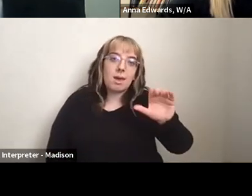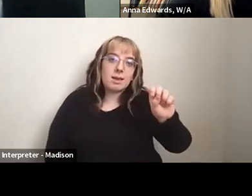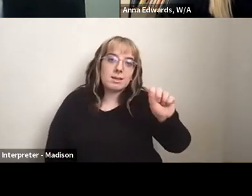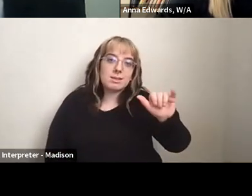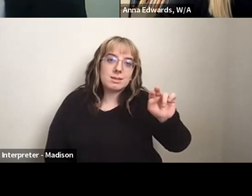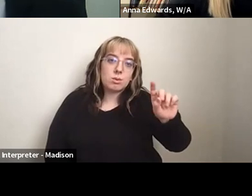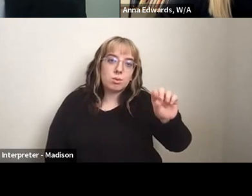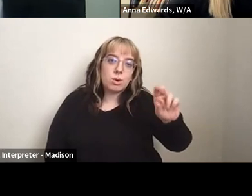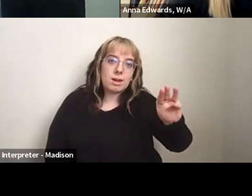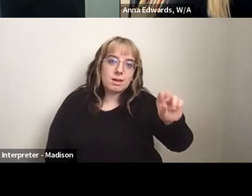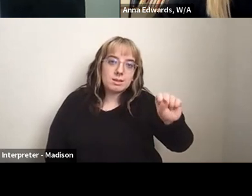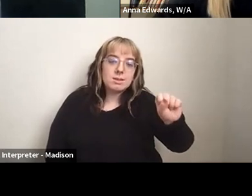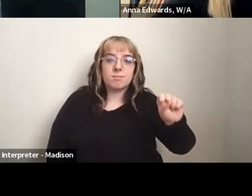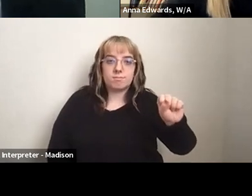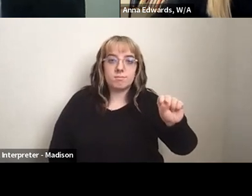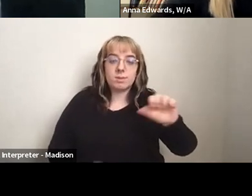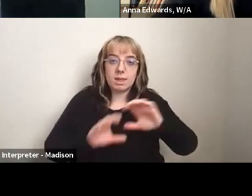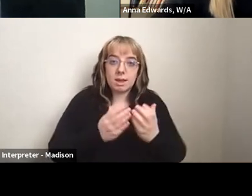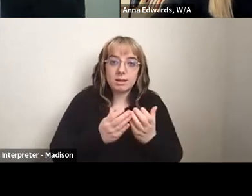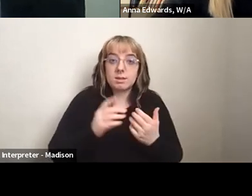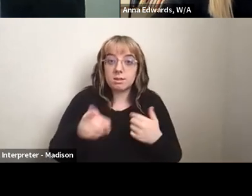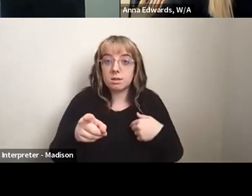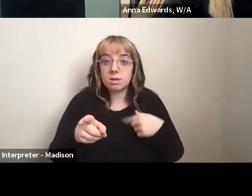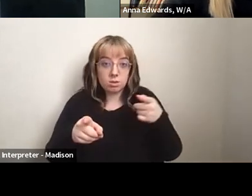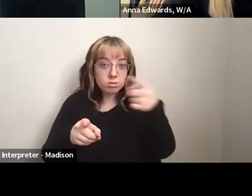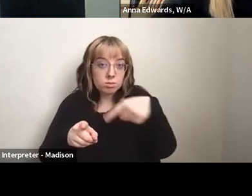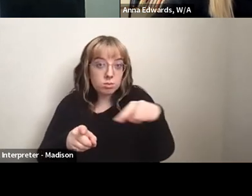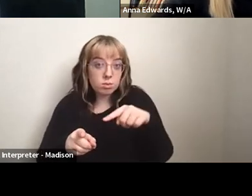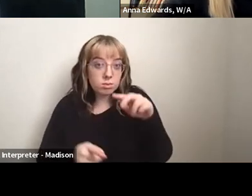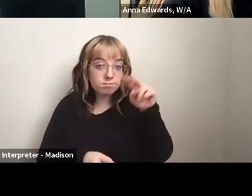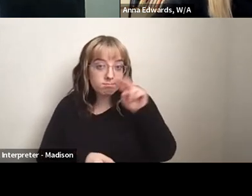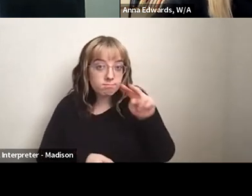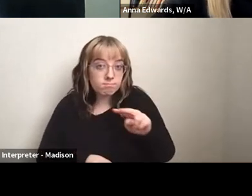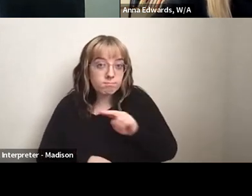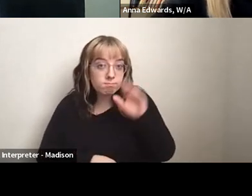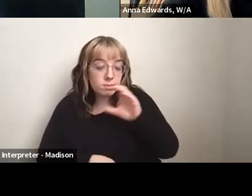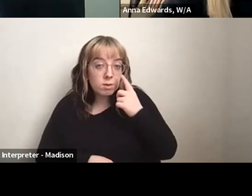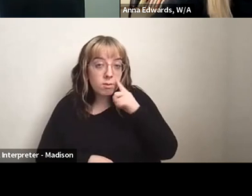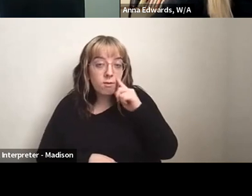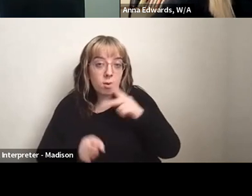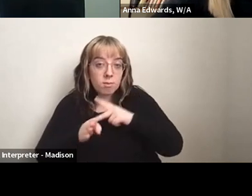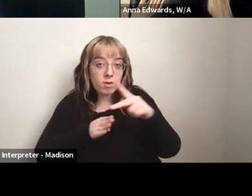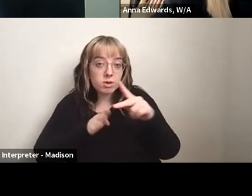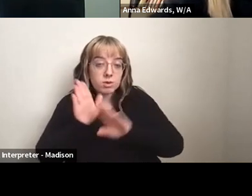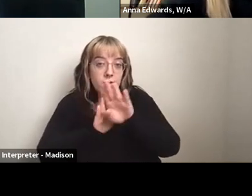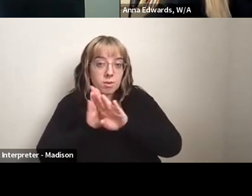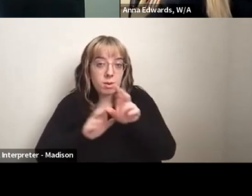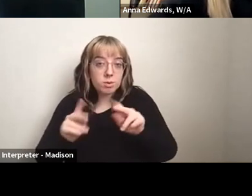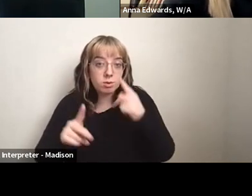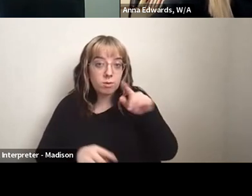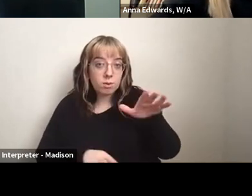I'm curious, Sophia and Sean, are you all looking at online professional learning options for your teachers?